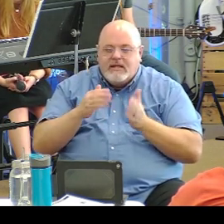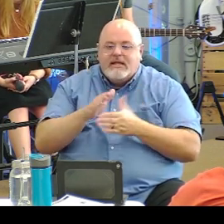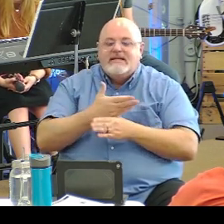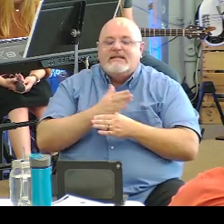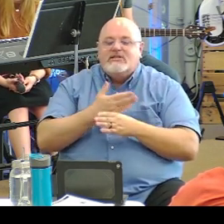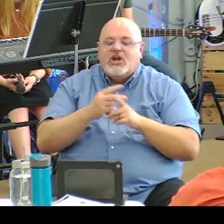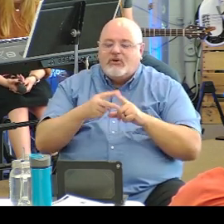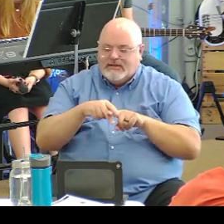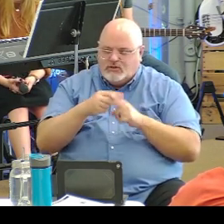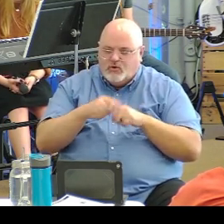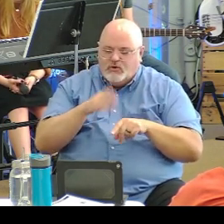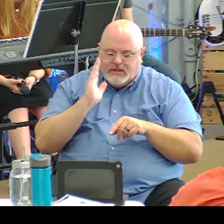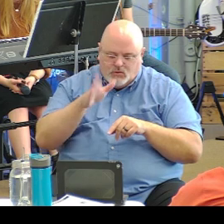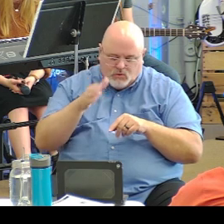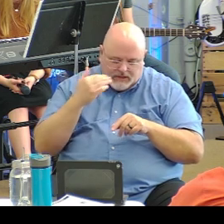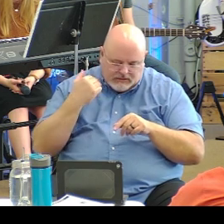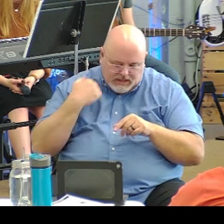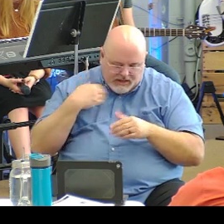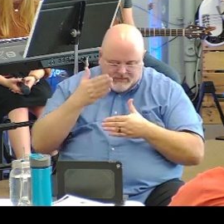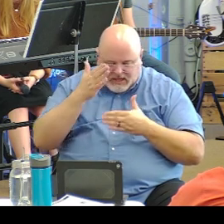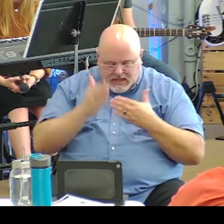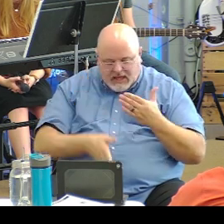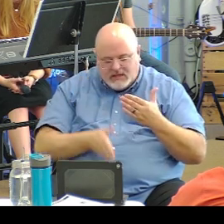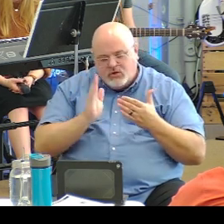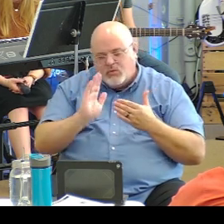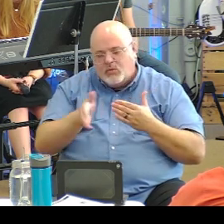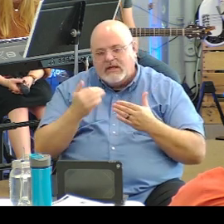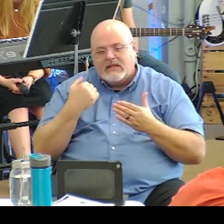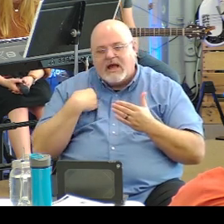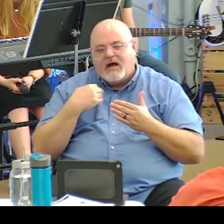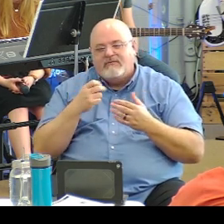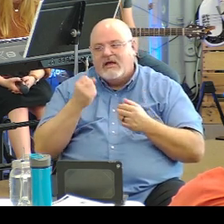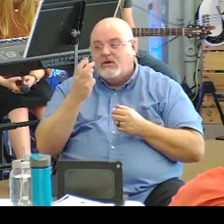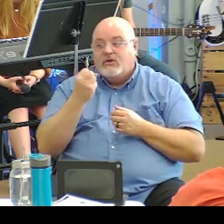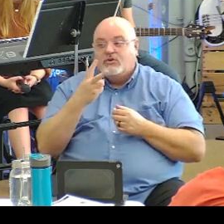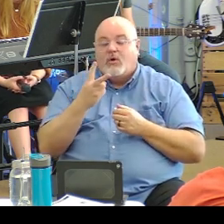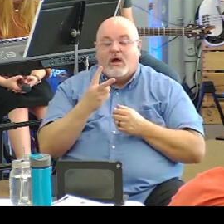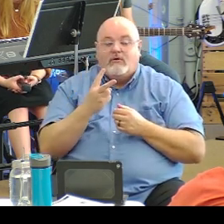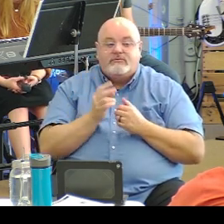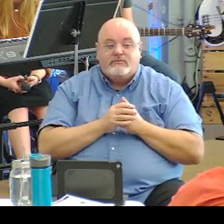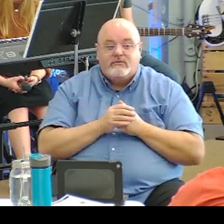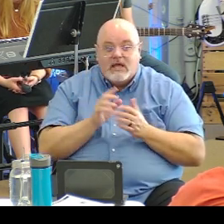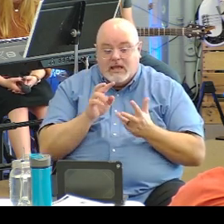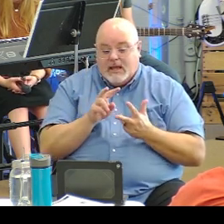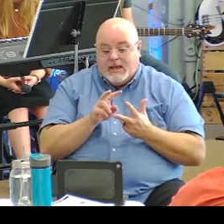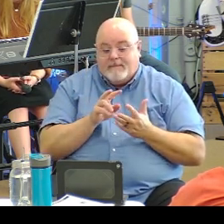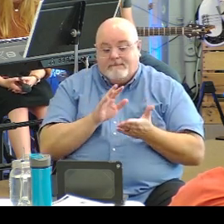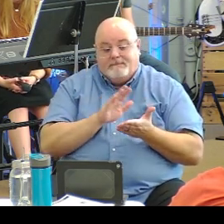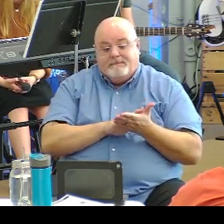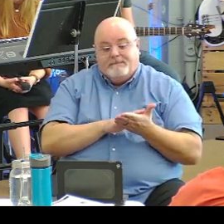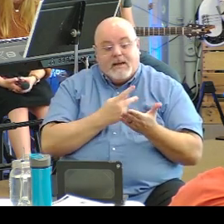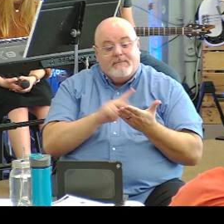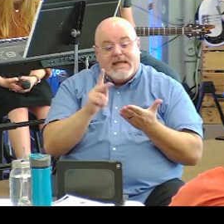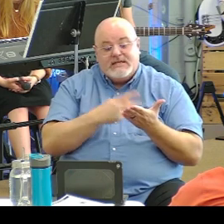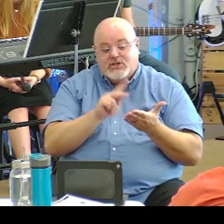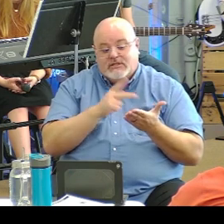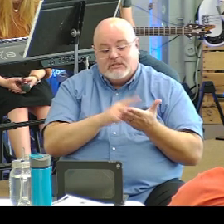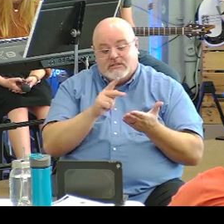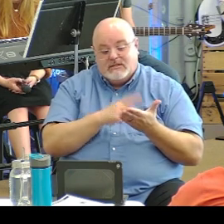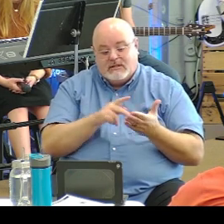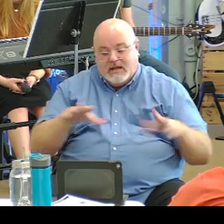sharing tool. So that so at the end of this, you're going to have like 12 single-page summaries of some of